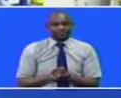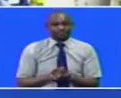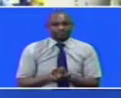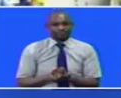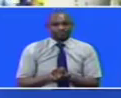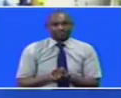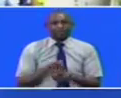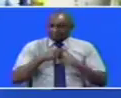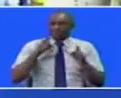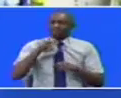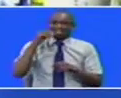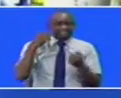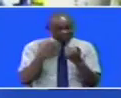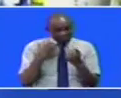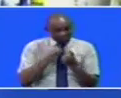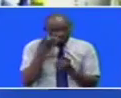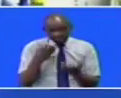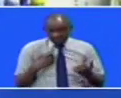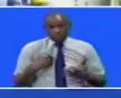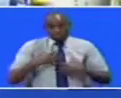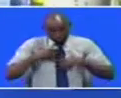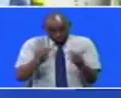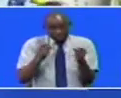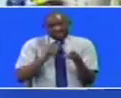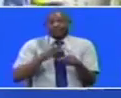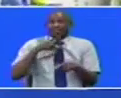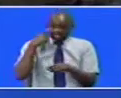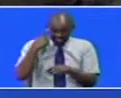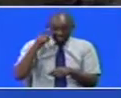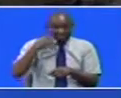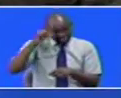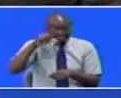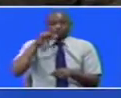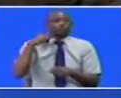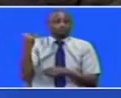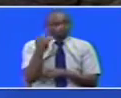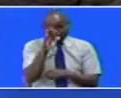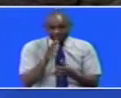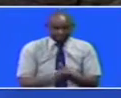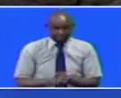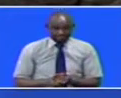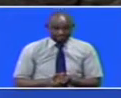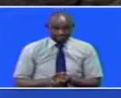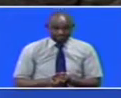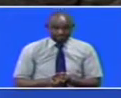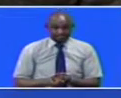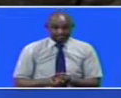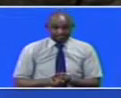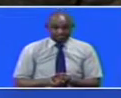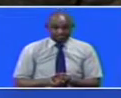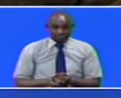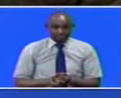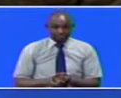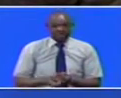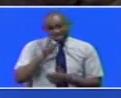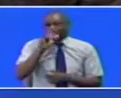But despite the difficulties, Fahed is confident he made the right choice for his kids. C'est la vie pour les enfants. It's